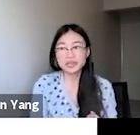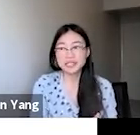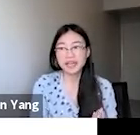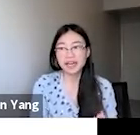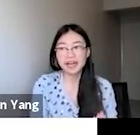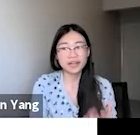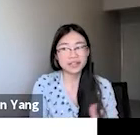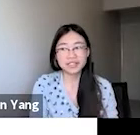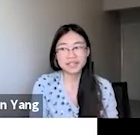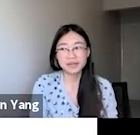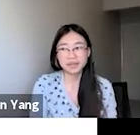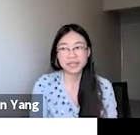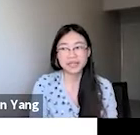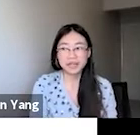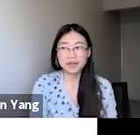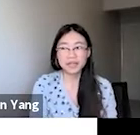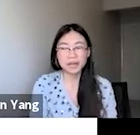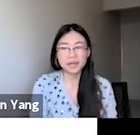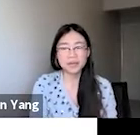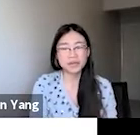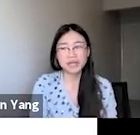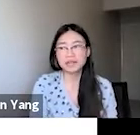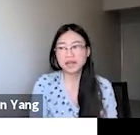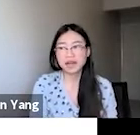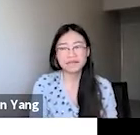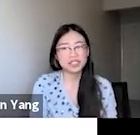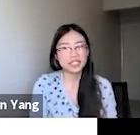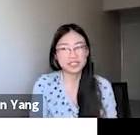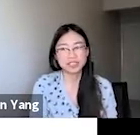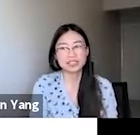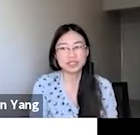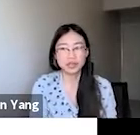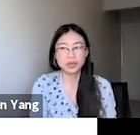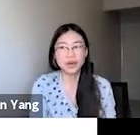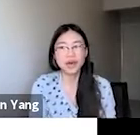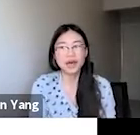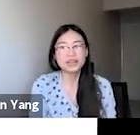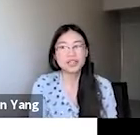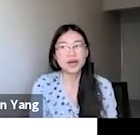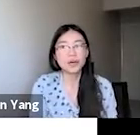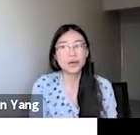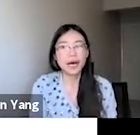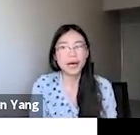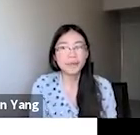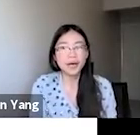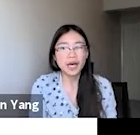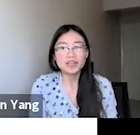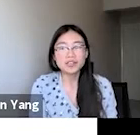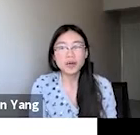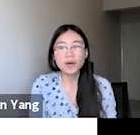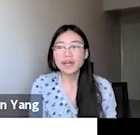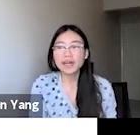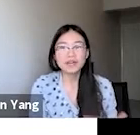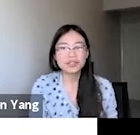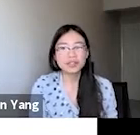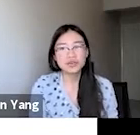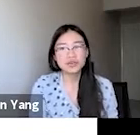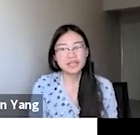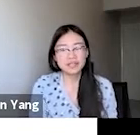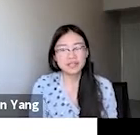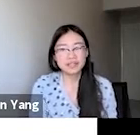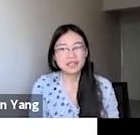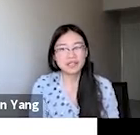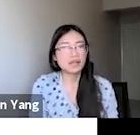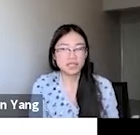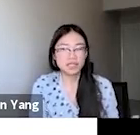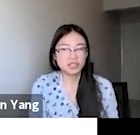we're using other STEM related vocabulary in the conversations too. So so what else do you